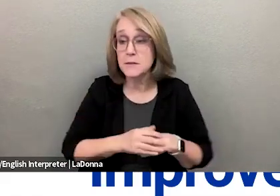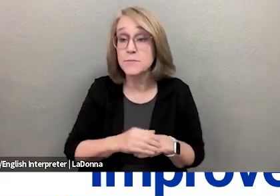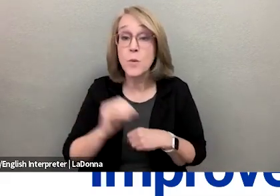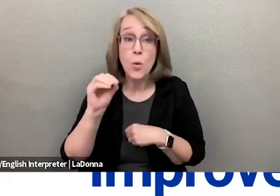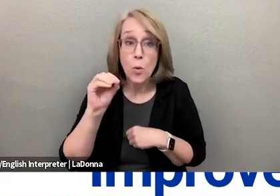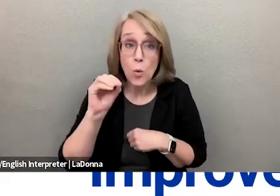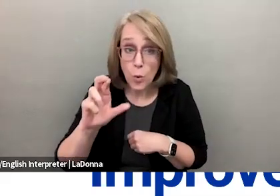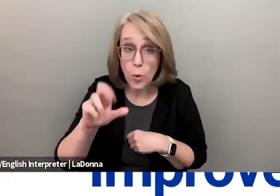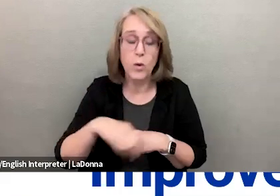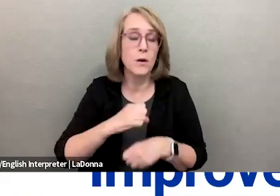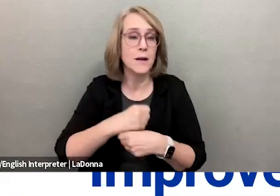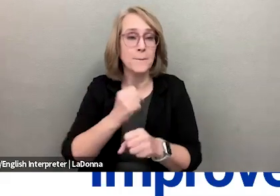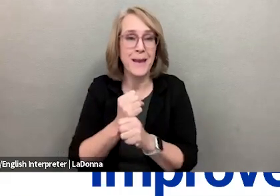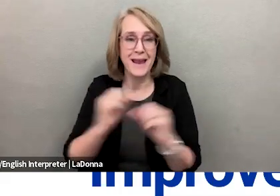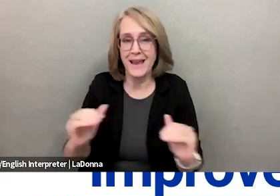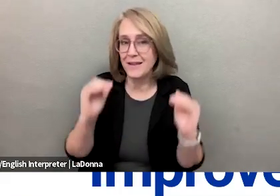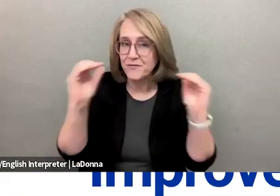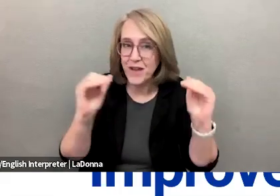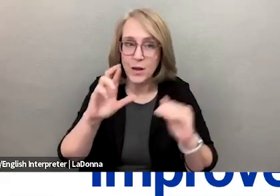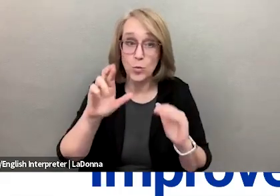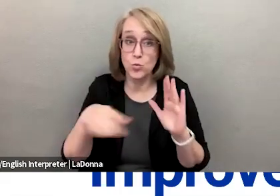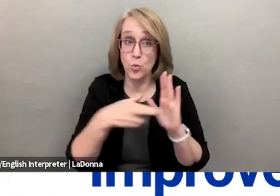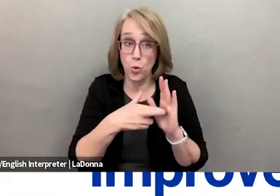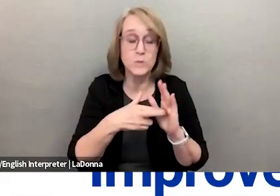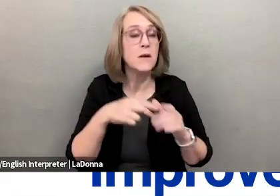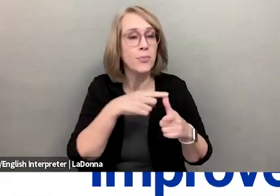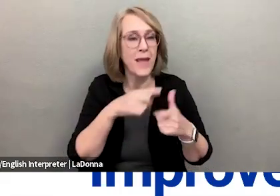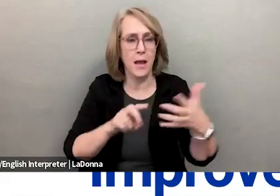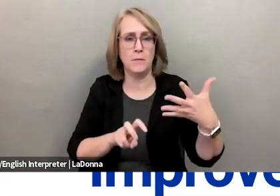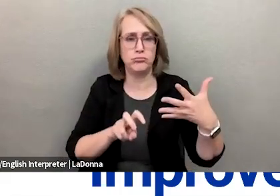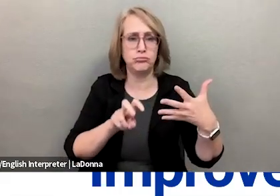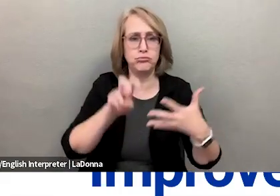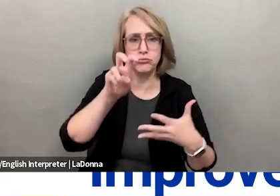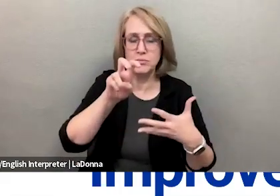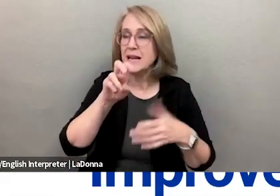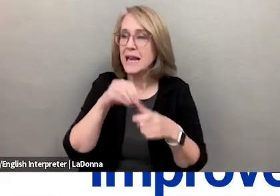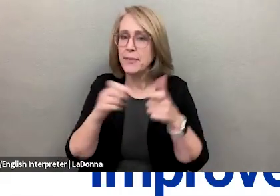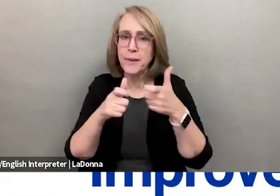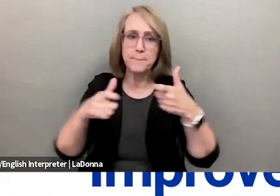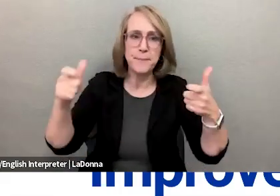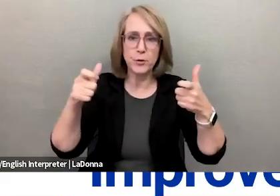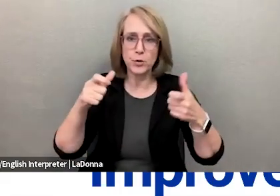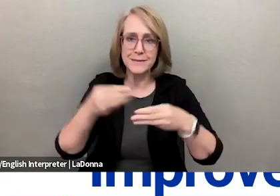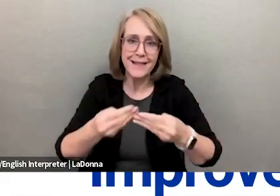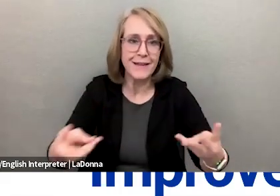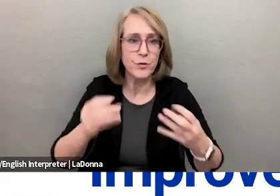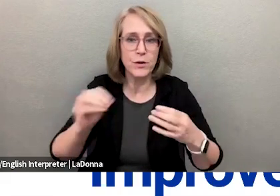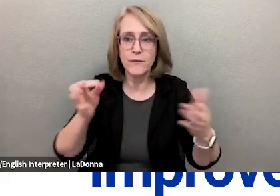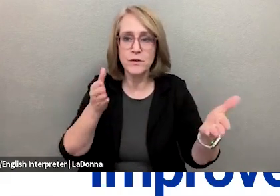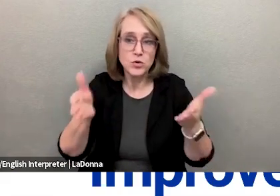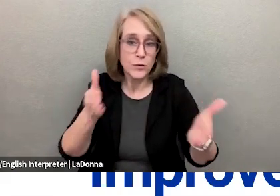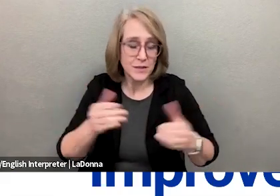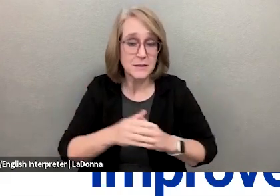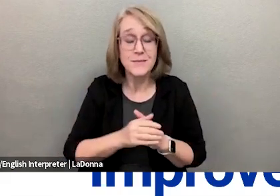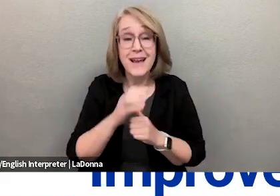care workers to stay within direct care, but also play a bigger role in that care delivery, as well as providing